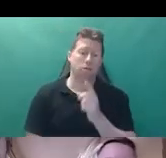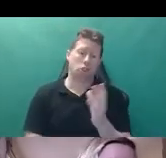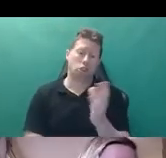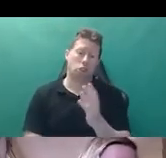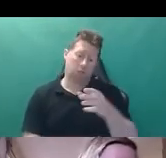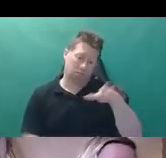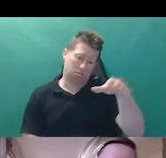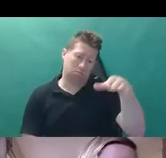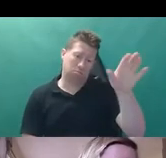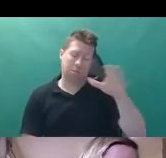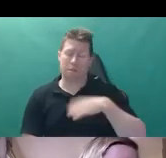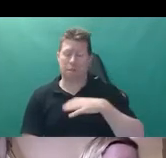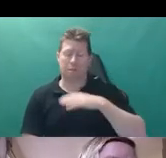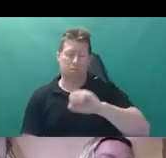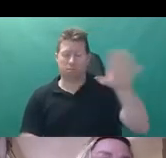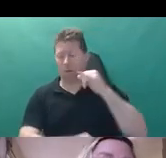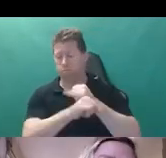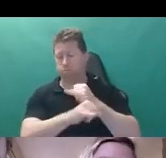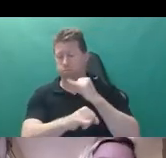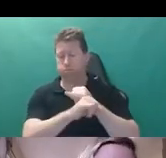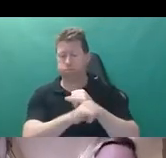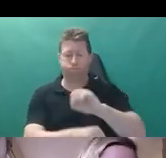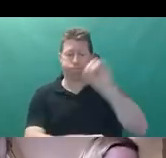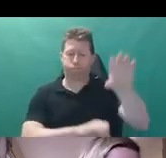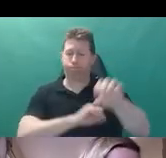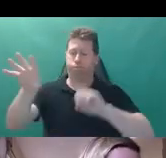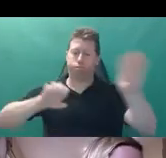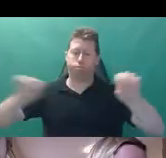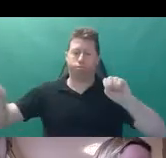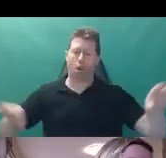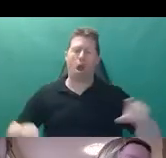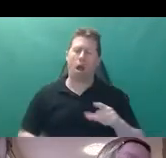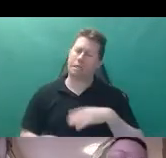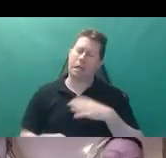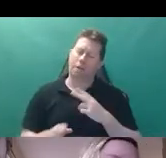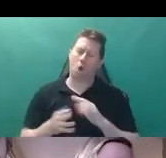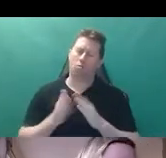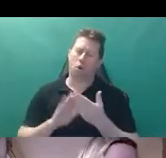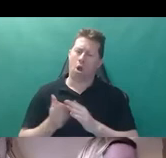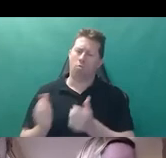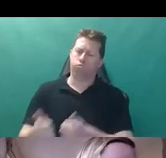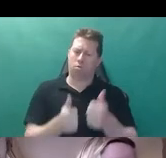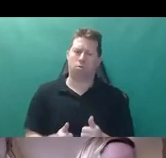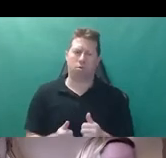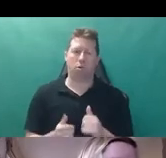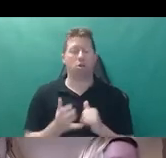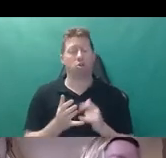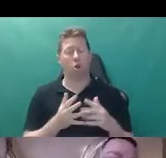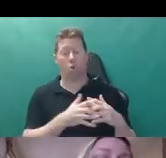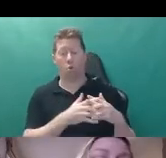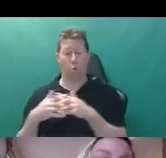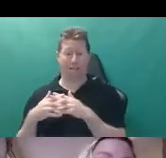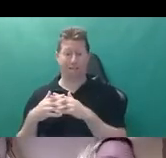taken out of society and excluded and that this would be the social good. So in Western cultures we begin to see the beginnings